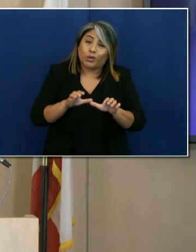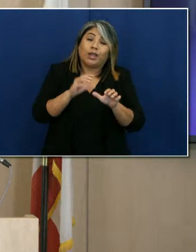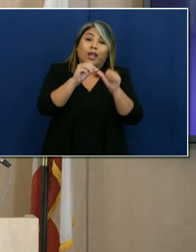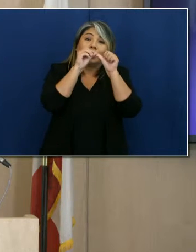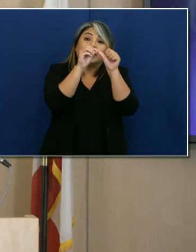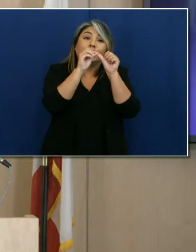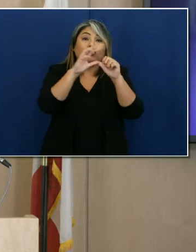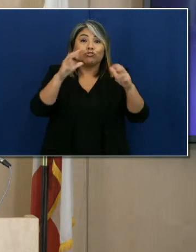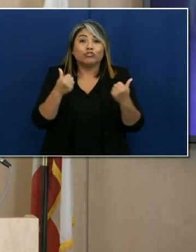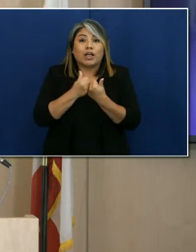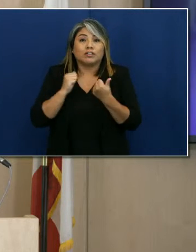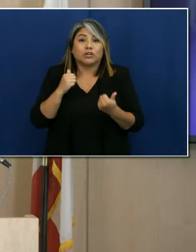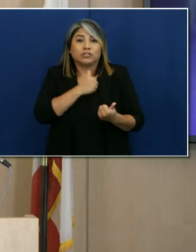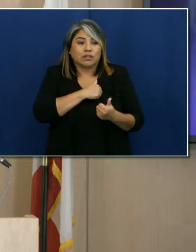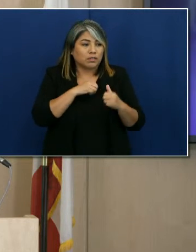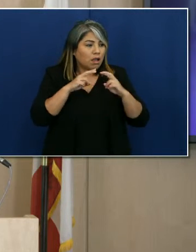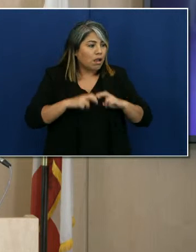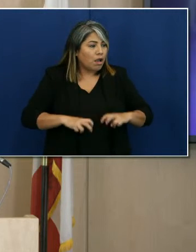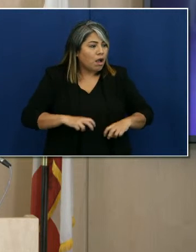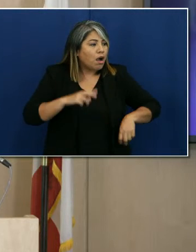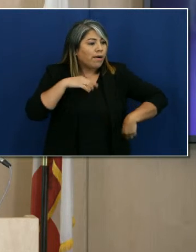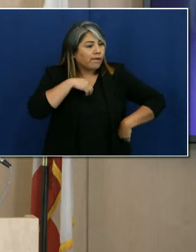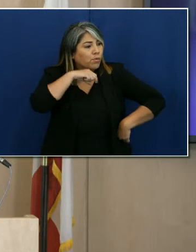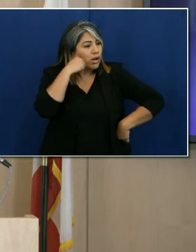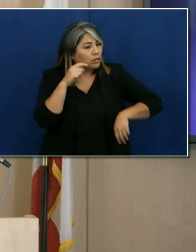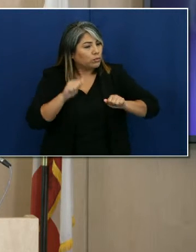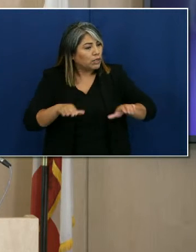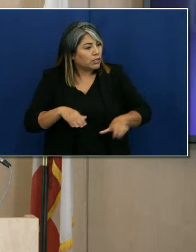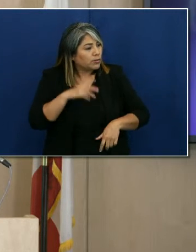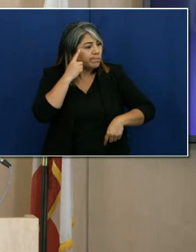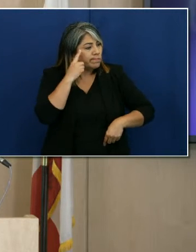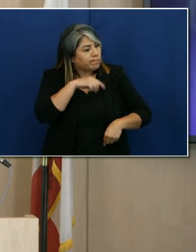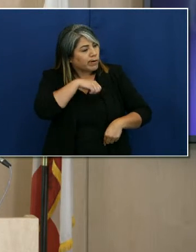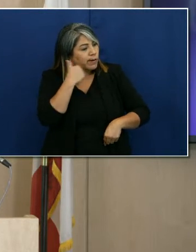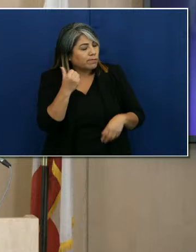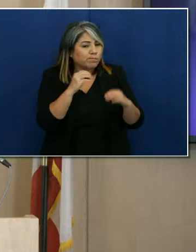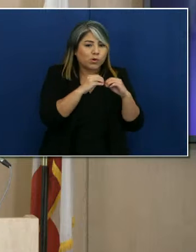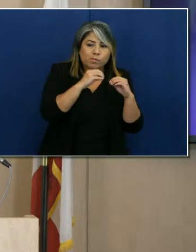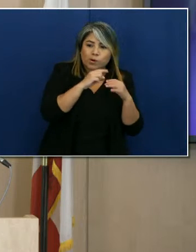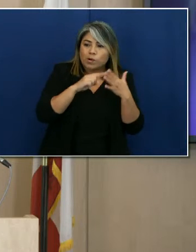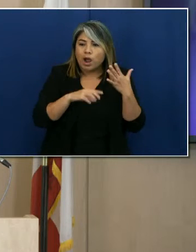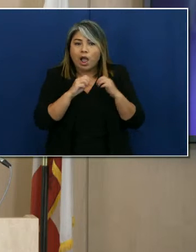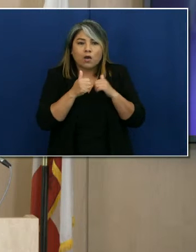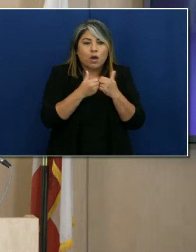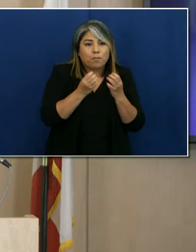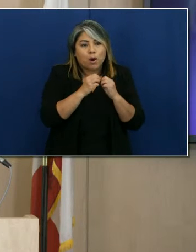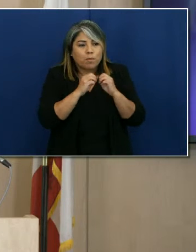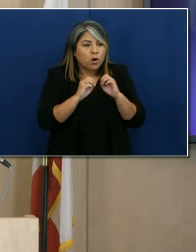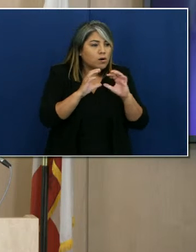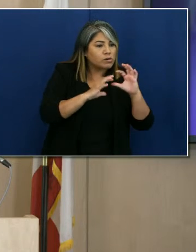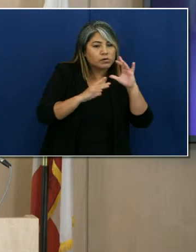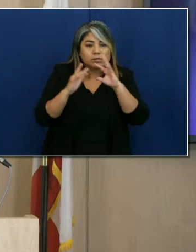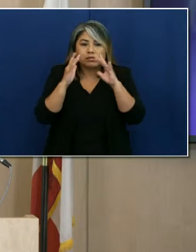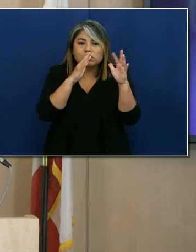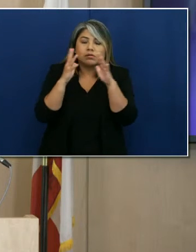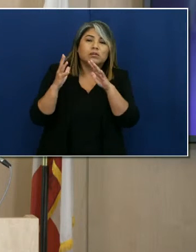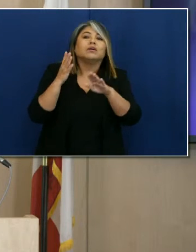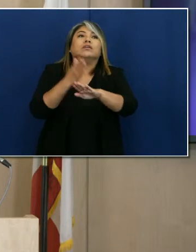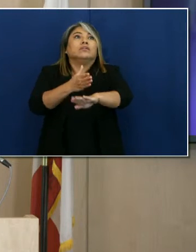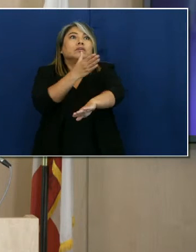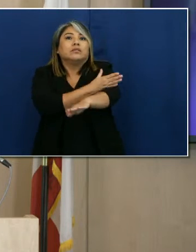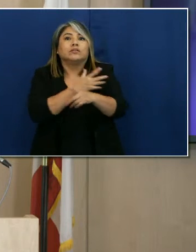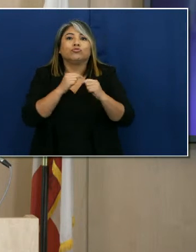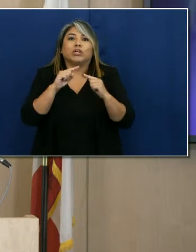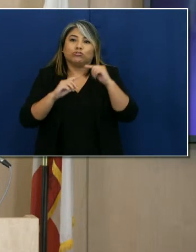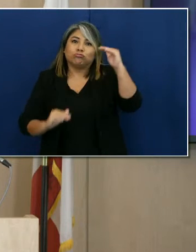continue to challenge ourselves internally every day to say, what else could we do? What more could we do? How could we do what we're doing better in an effort to try